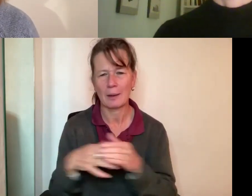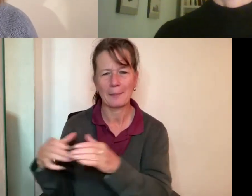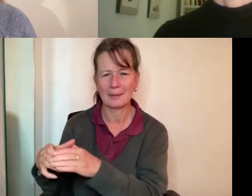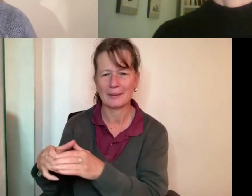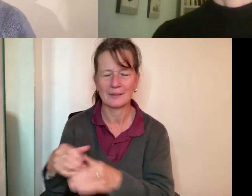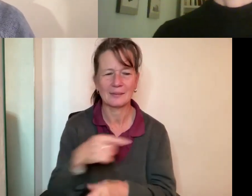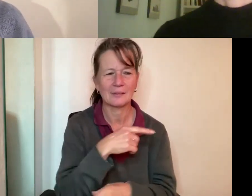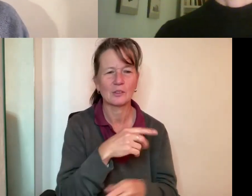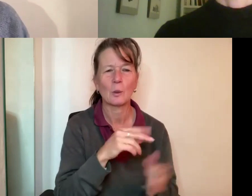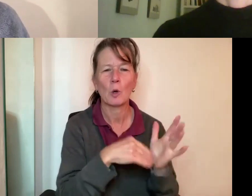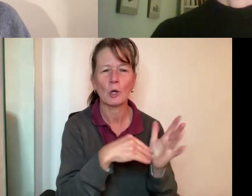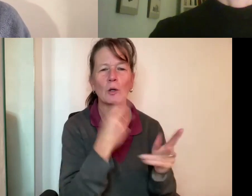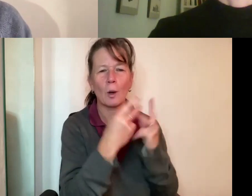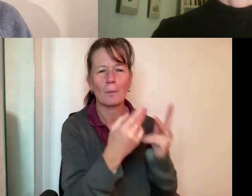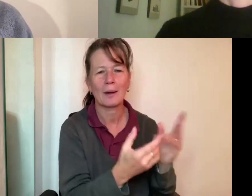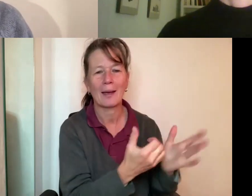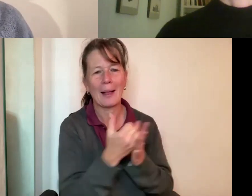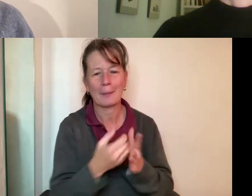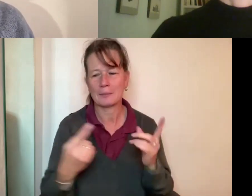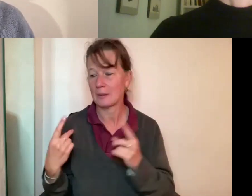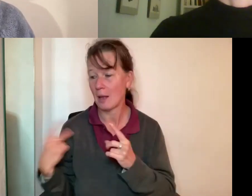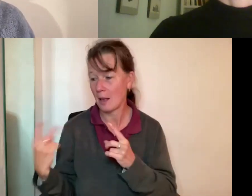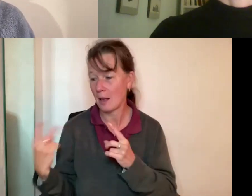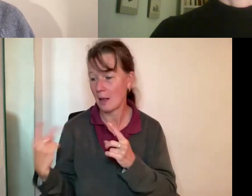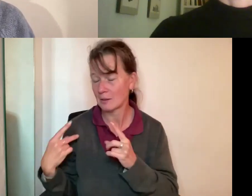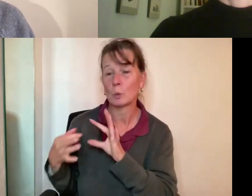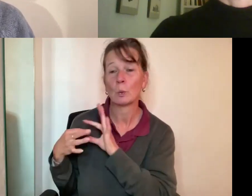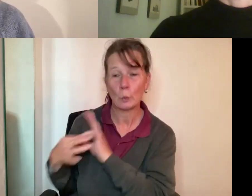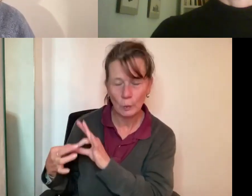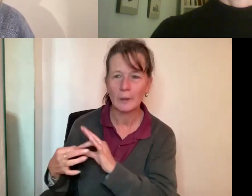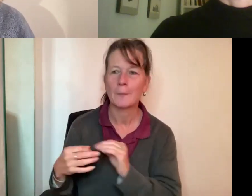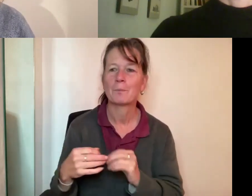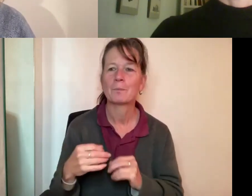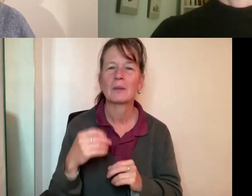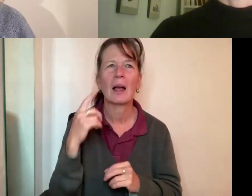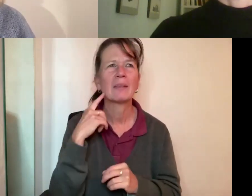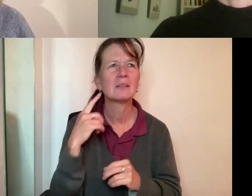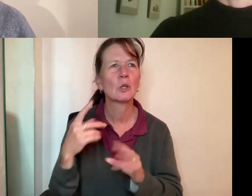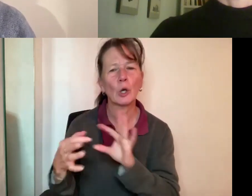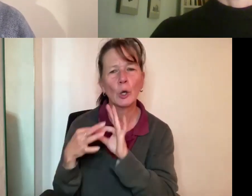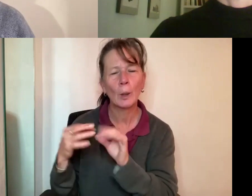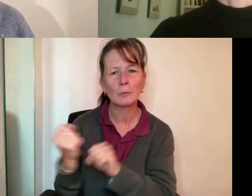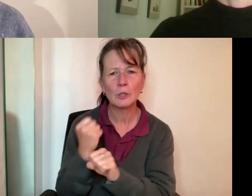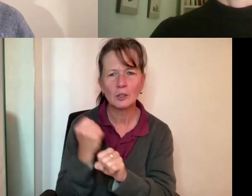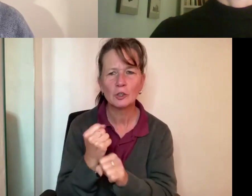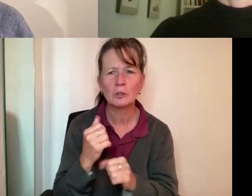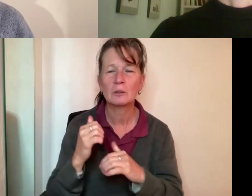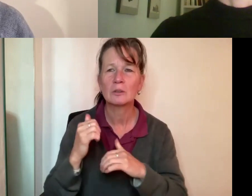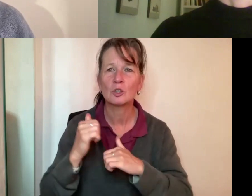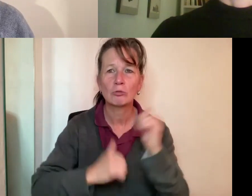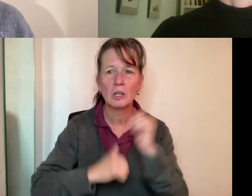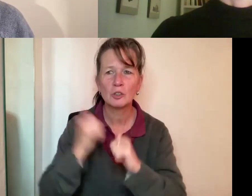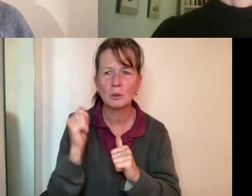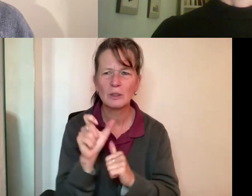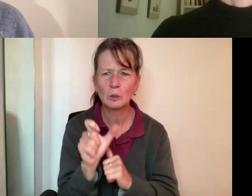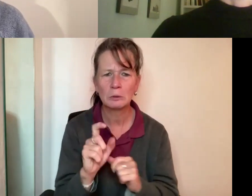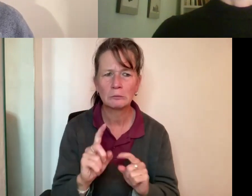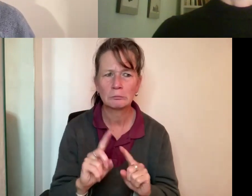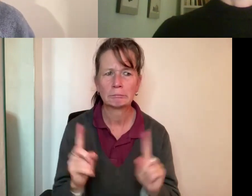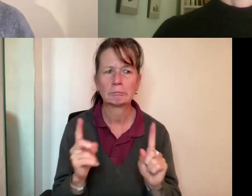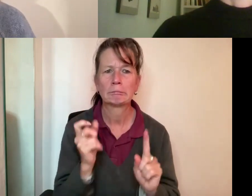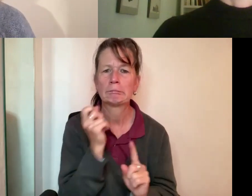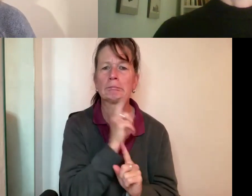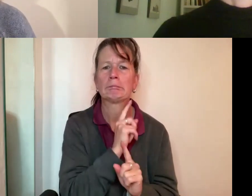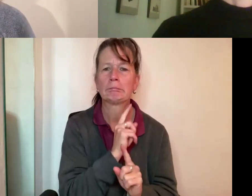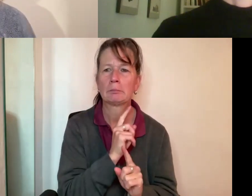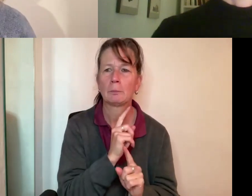bring that together. And I think it was, as a co-production structure, quite unusual. And that,